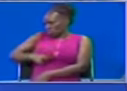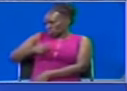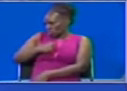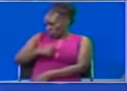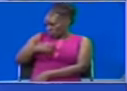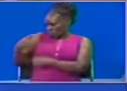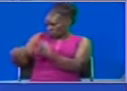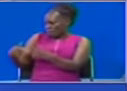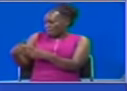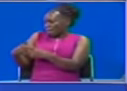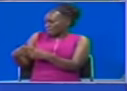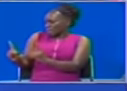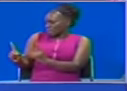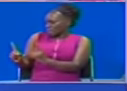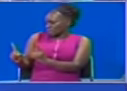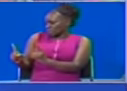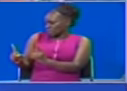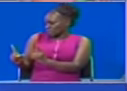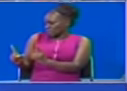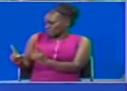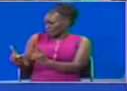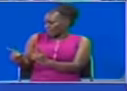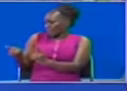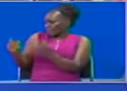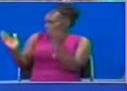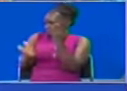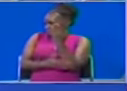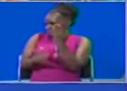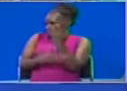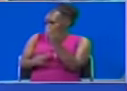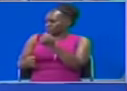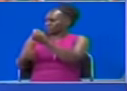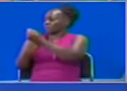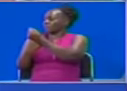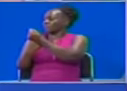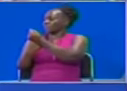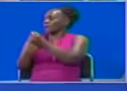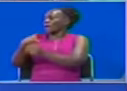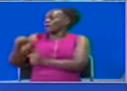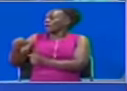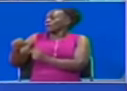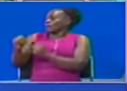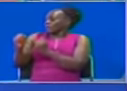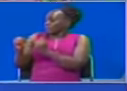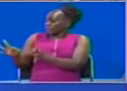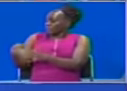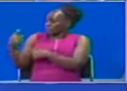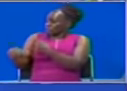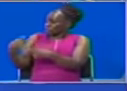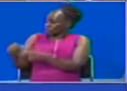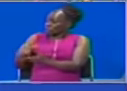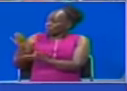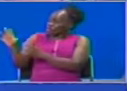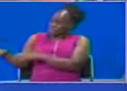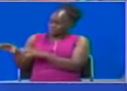what is going on in the situation, but aren't you just going to make it worse? On one hand, in solidarity, but to what extent, if it's going to lead to more